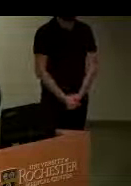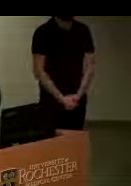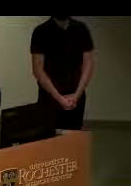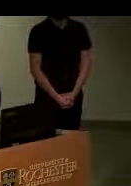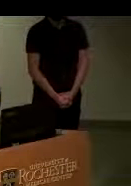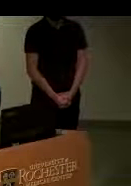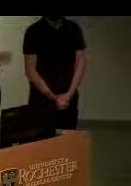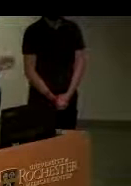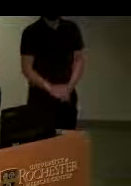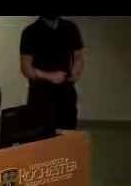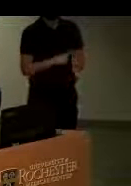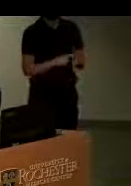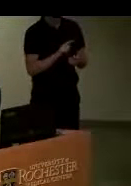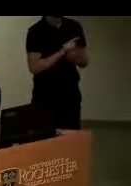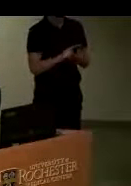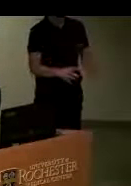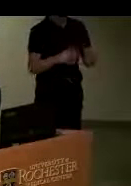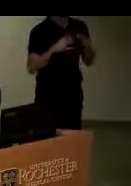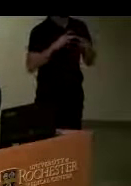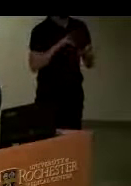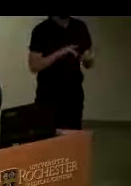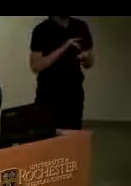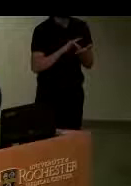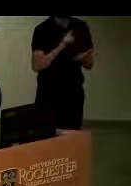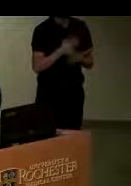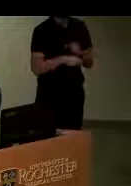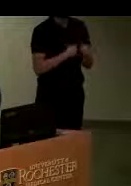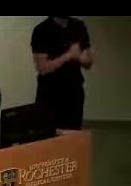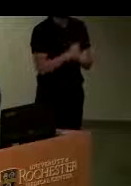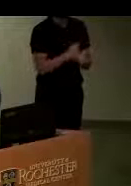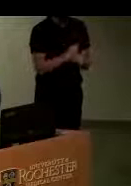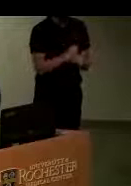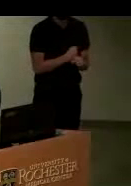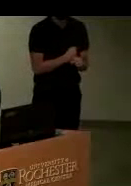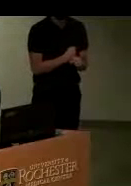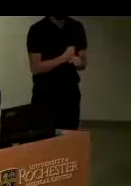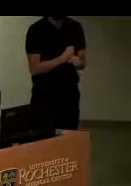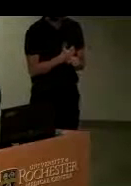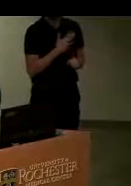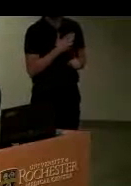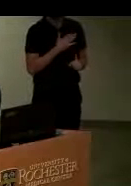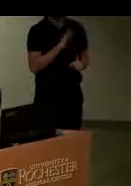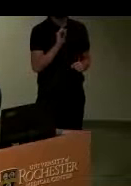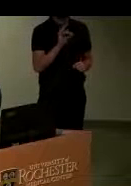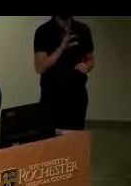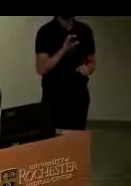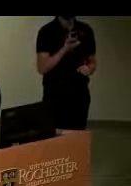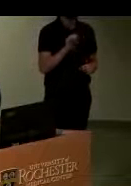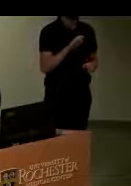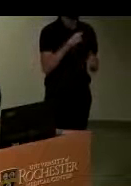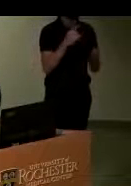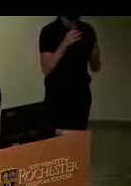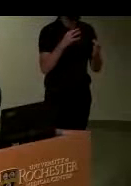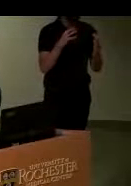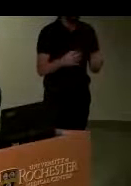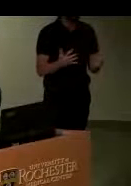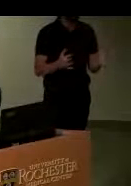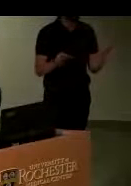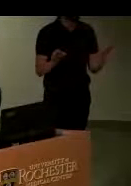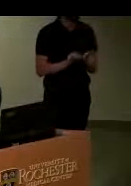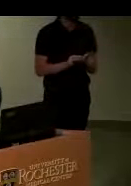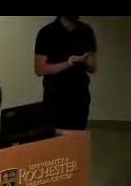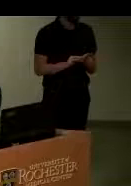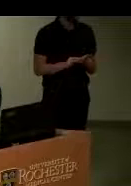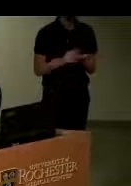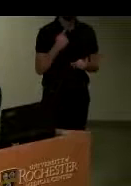And then we take a week off in the middle of the third year, and my faculty decides on something that's really important.